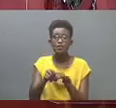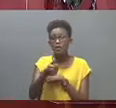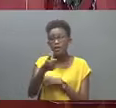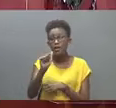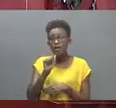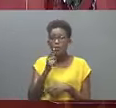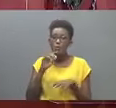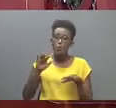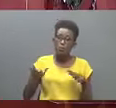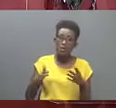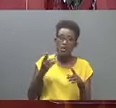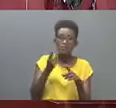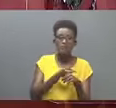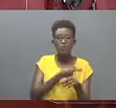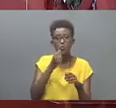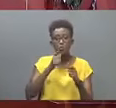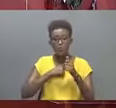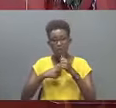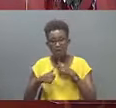you are from Rwanda,